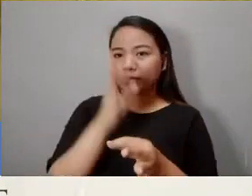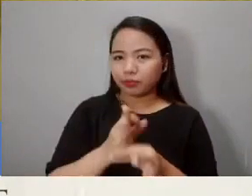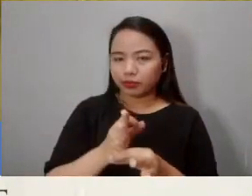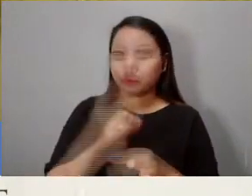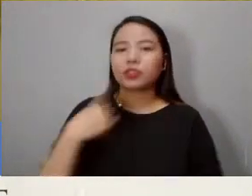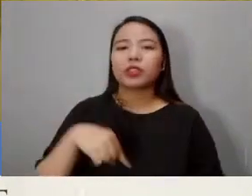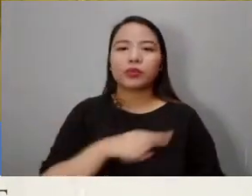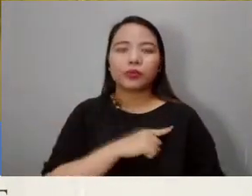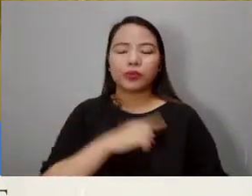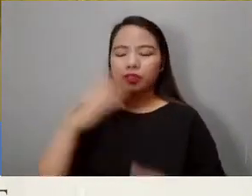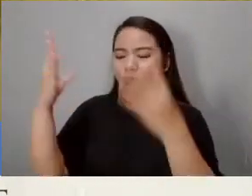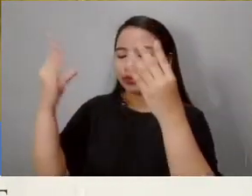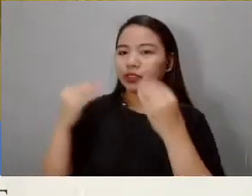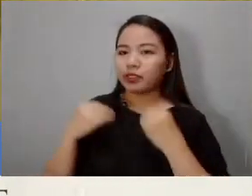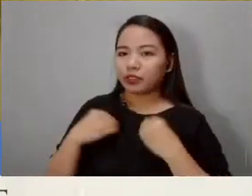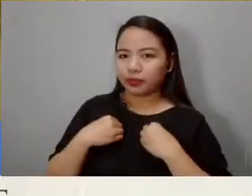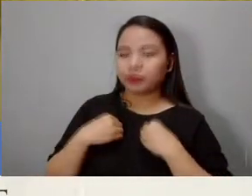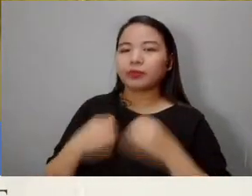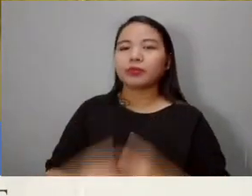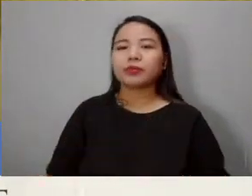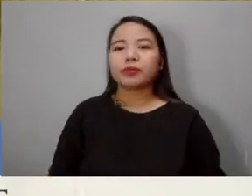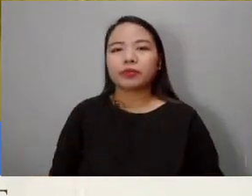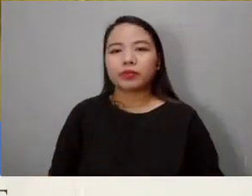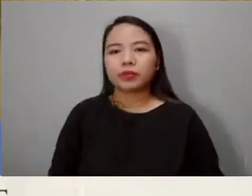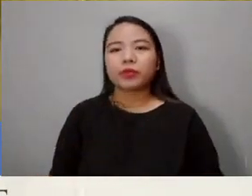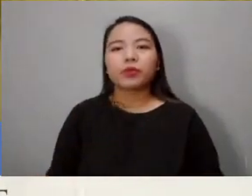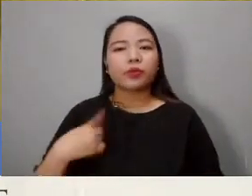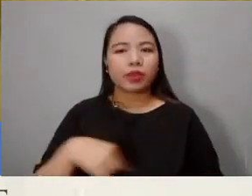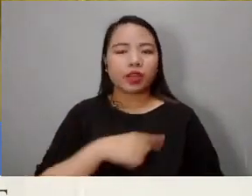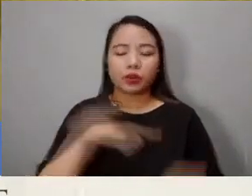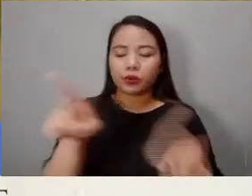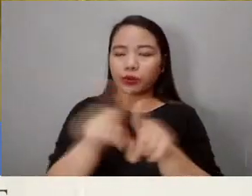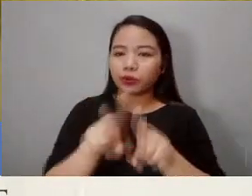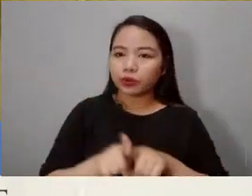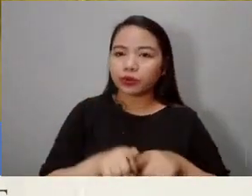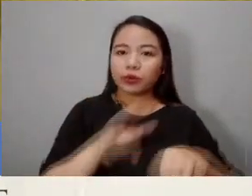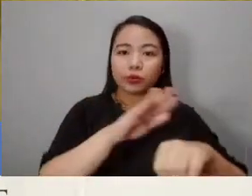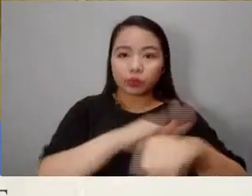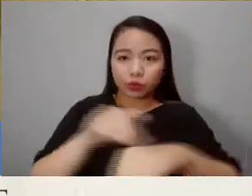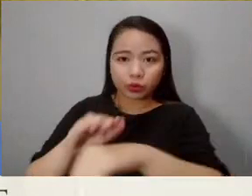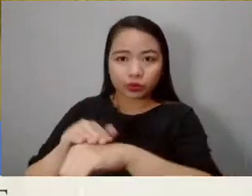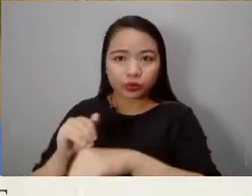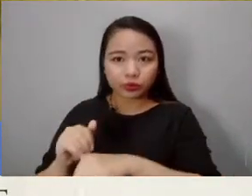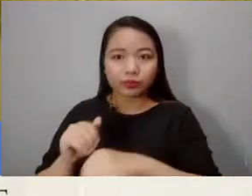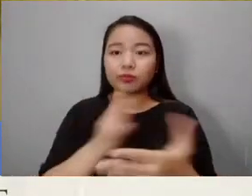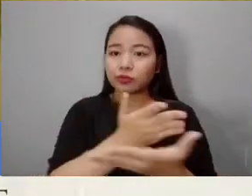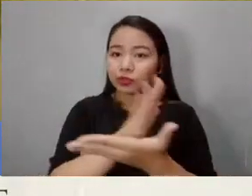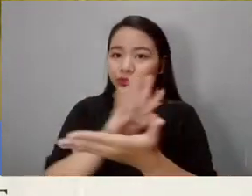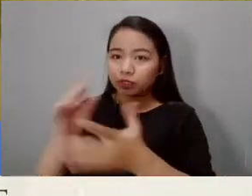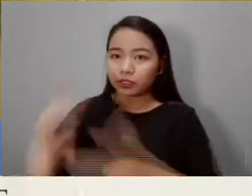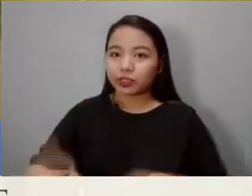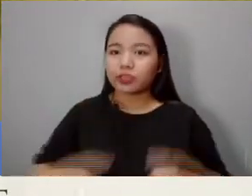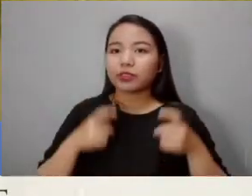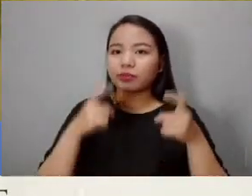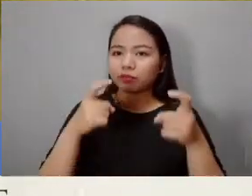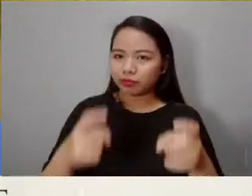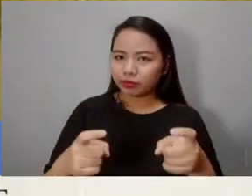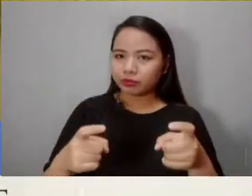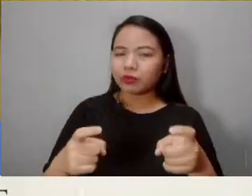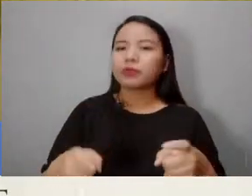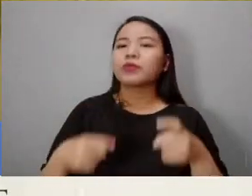received. We are also called to share the gift with